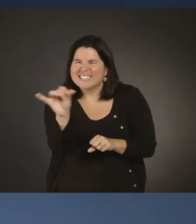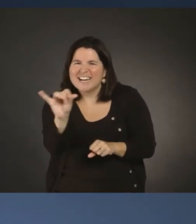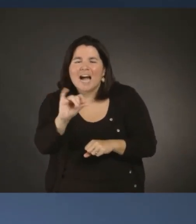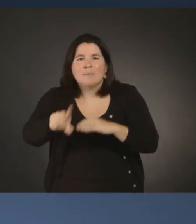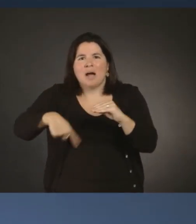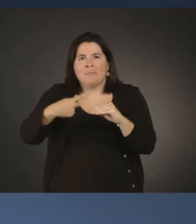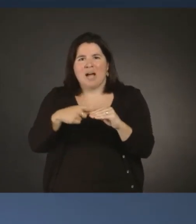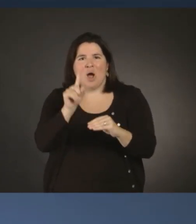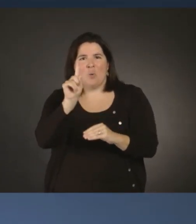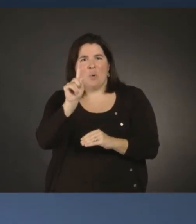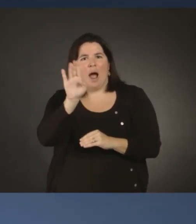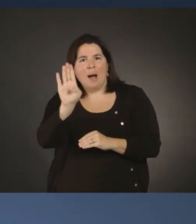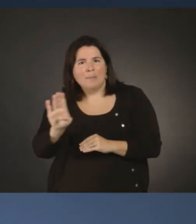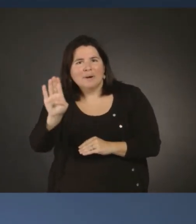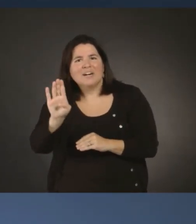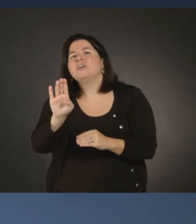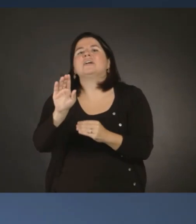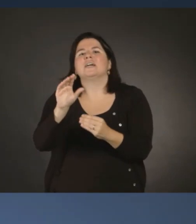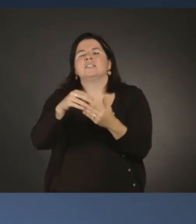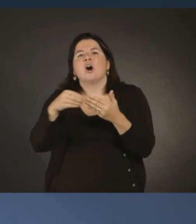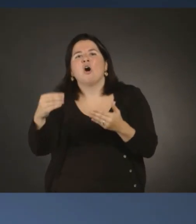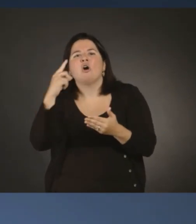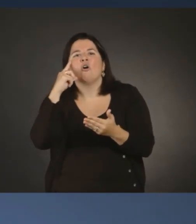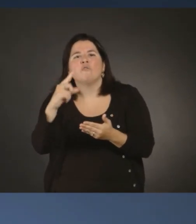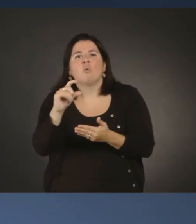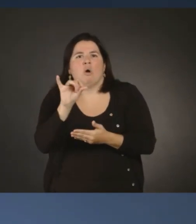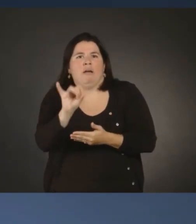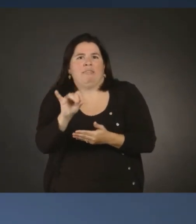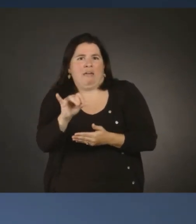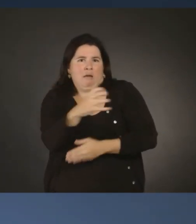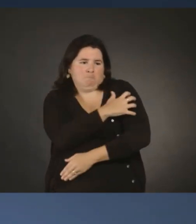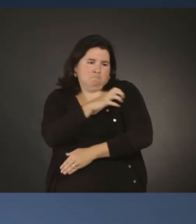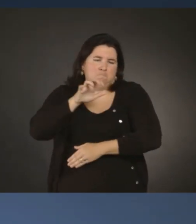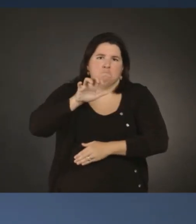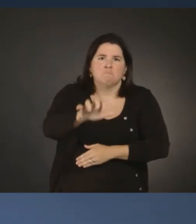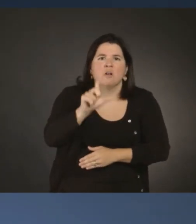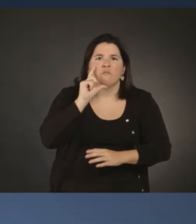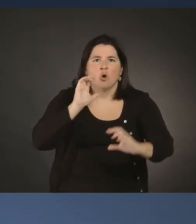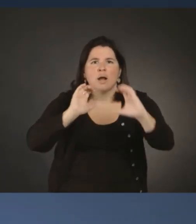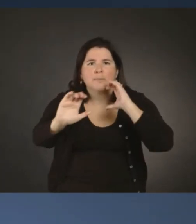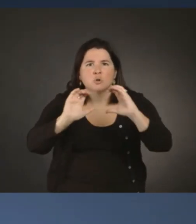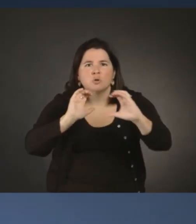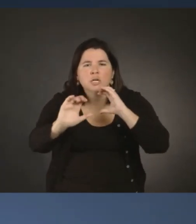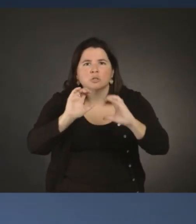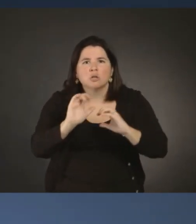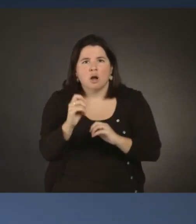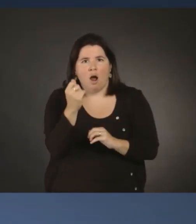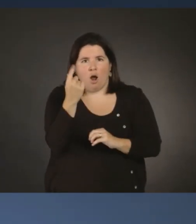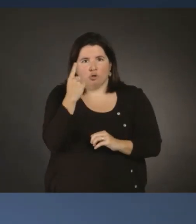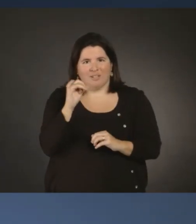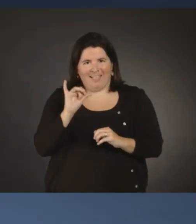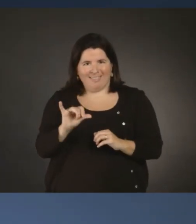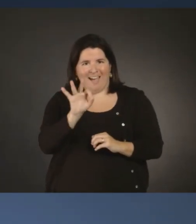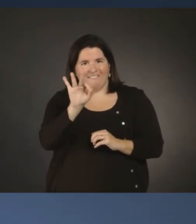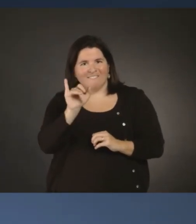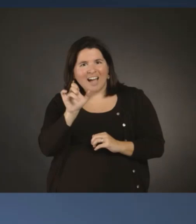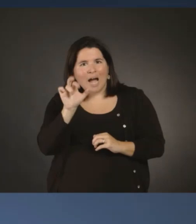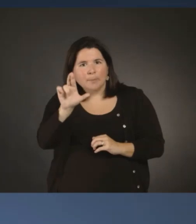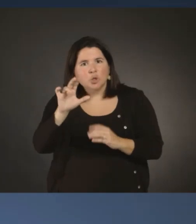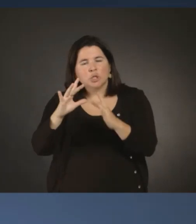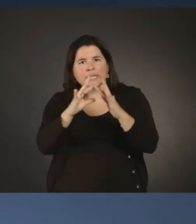communications efforts, because that's what our fiber network does. It supports the technology that allows us to stay